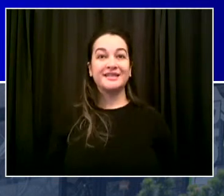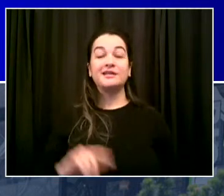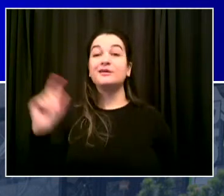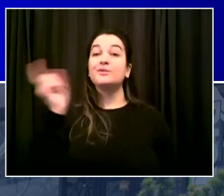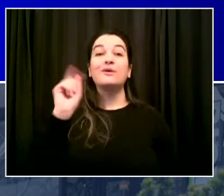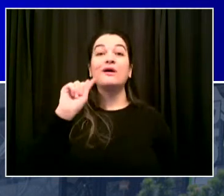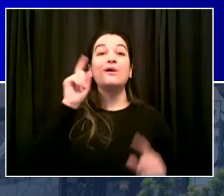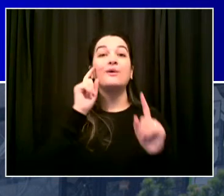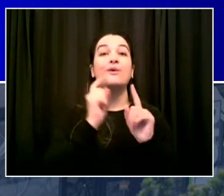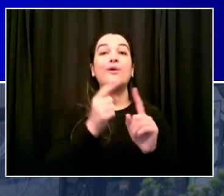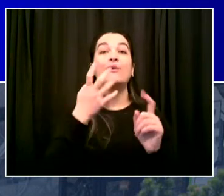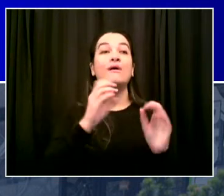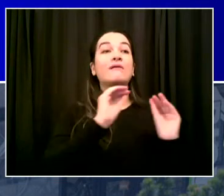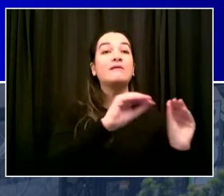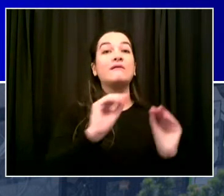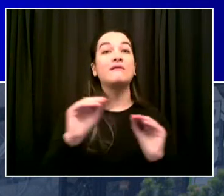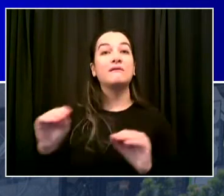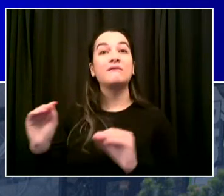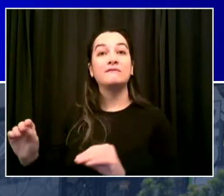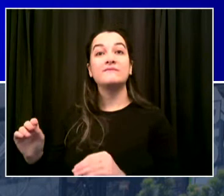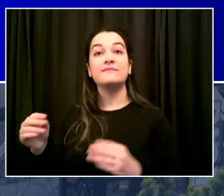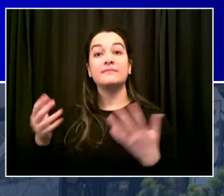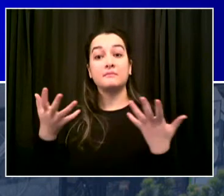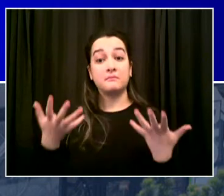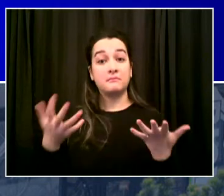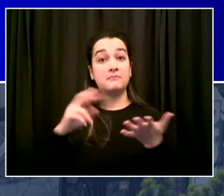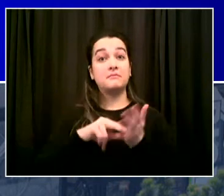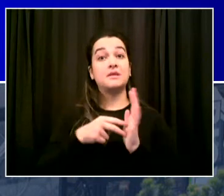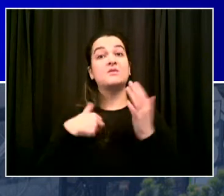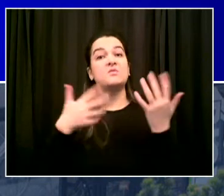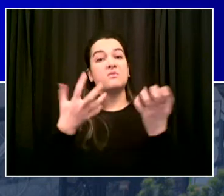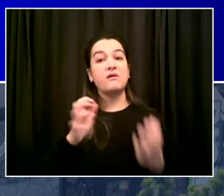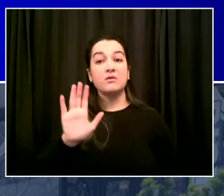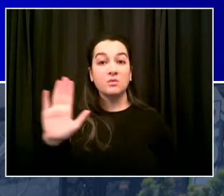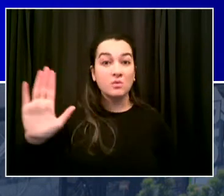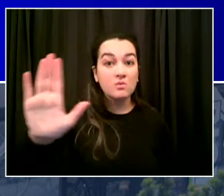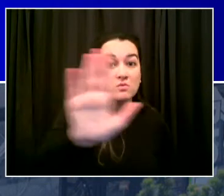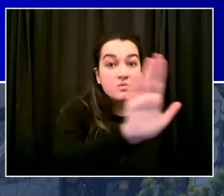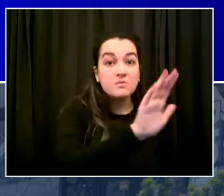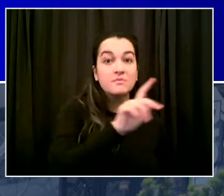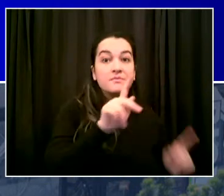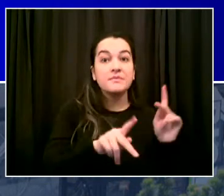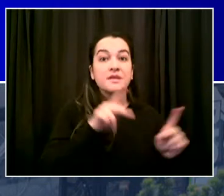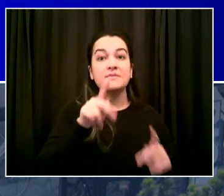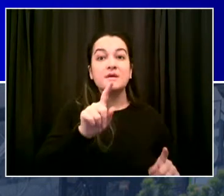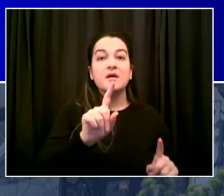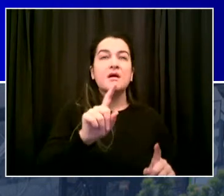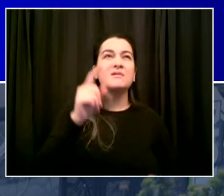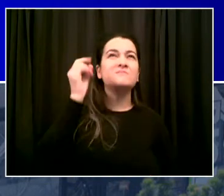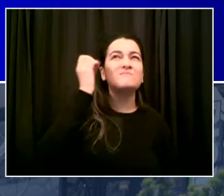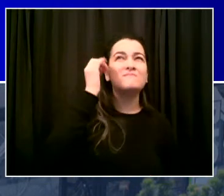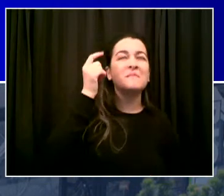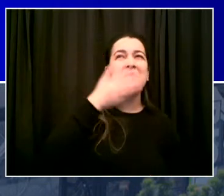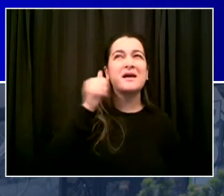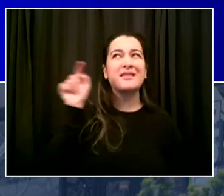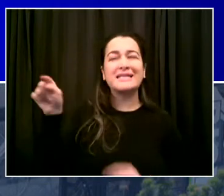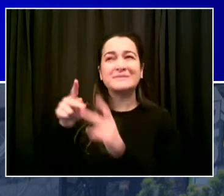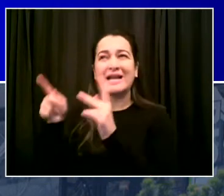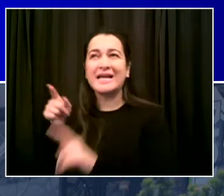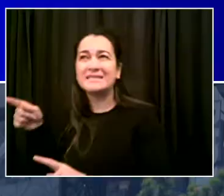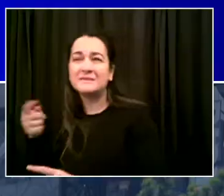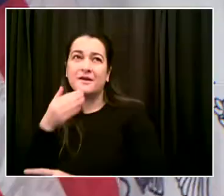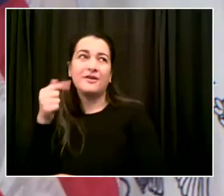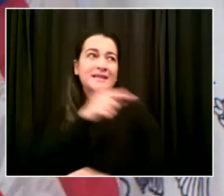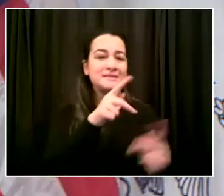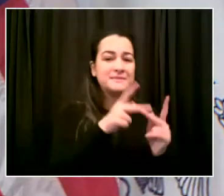nyc.gov/cityracks and give us your opinion. We do want your input. Now, the mayor and I believe that if you give